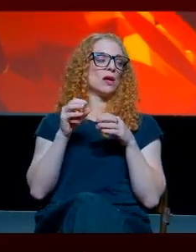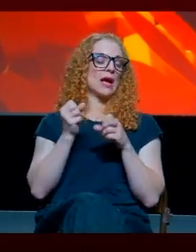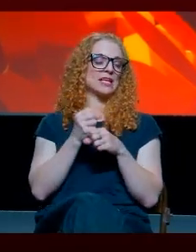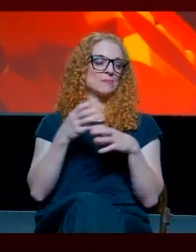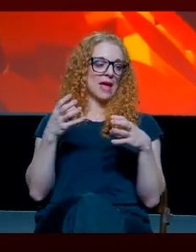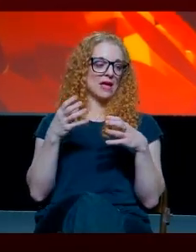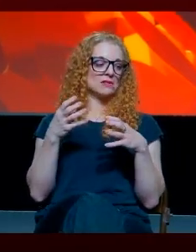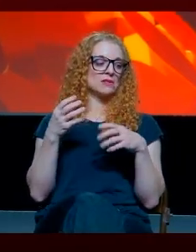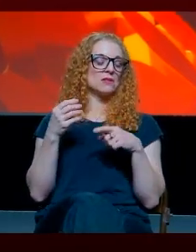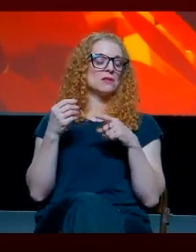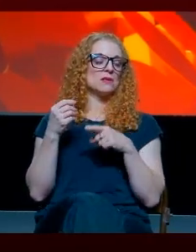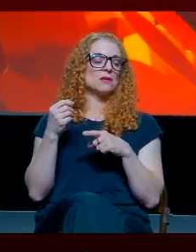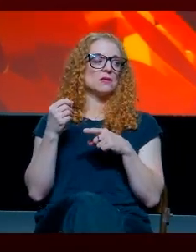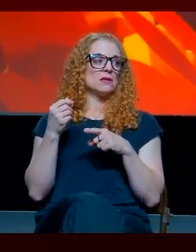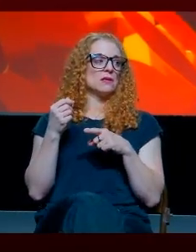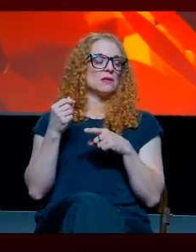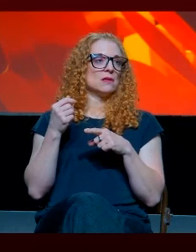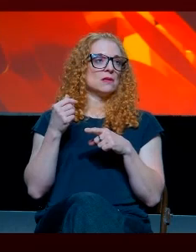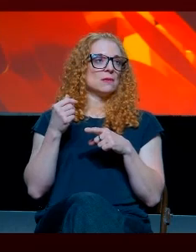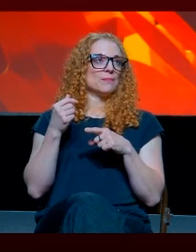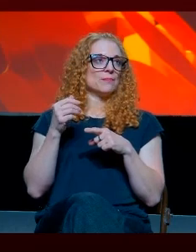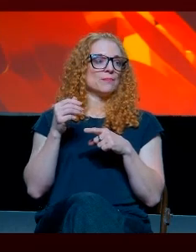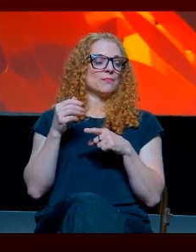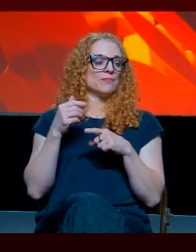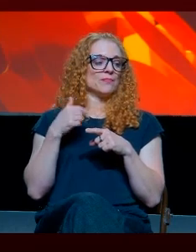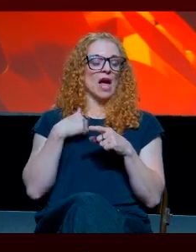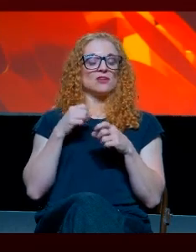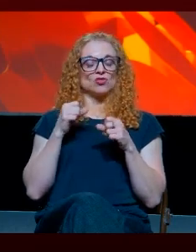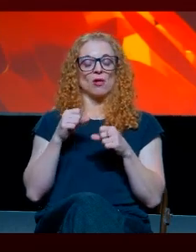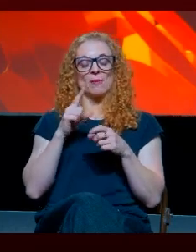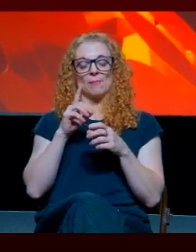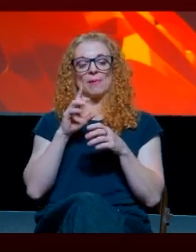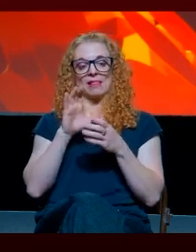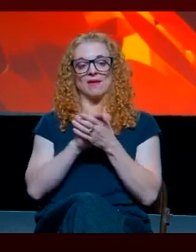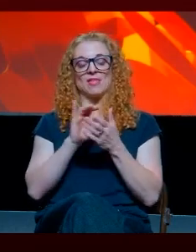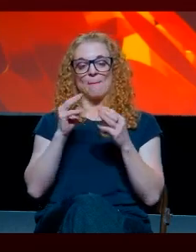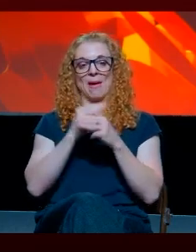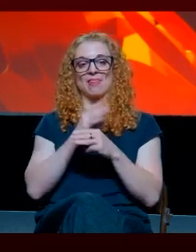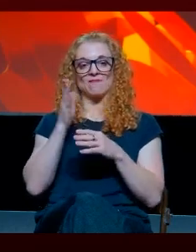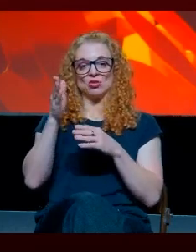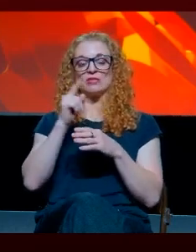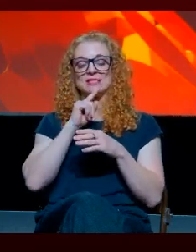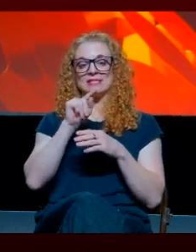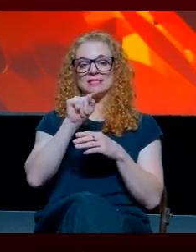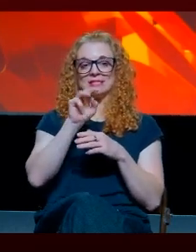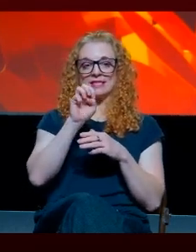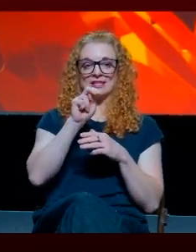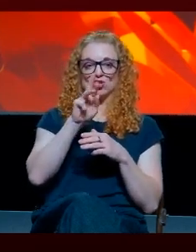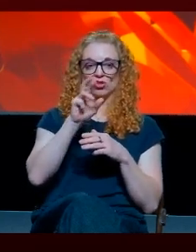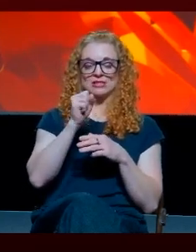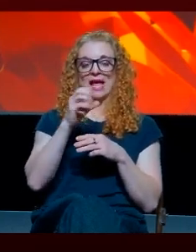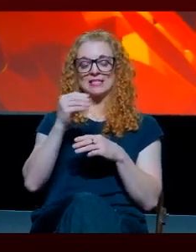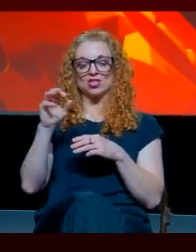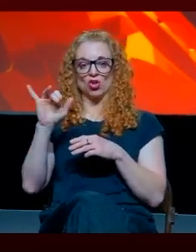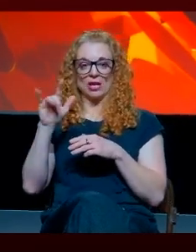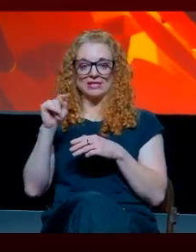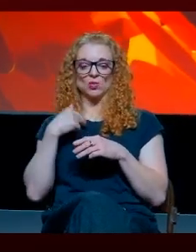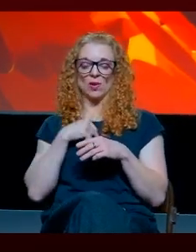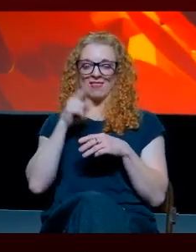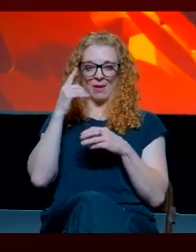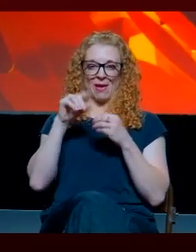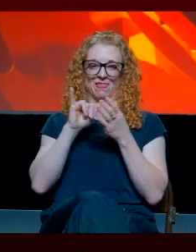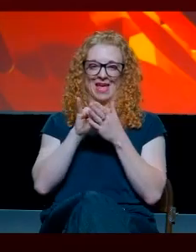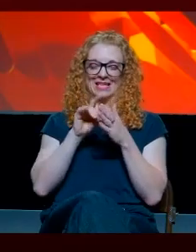what, I fundamentally believe the math of the future is tensors and circuits. And we need to think of them as